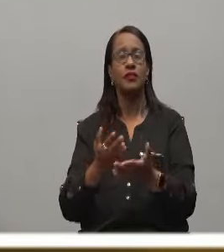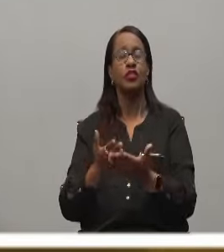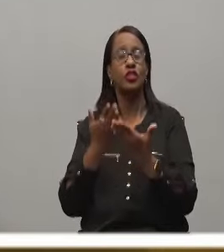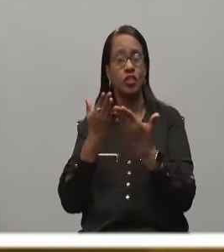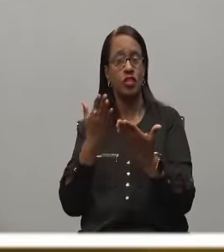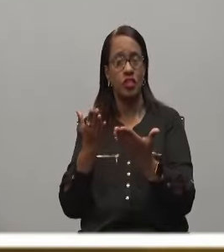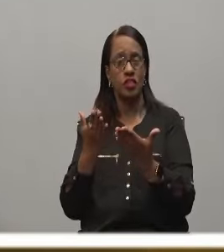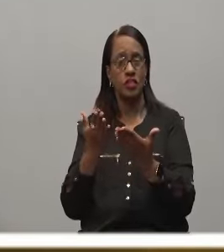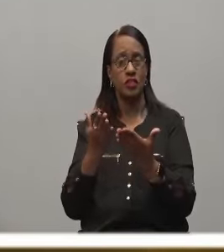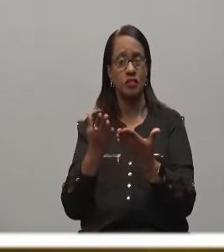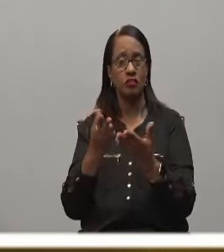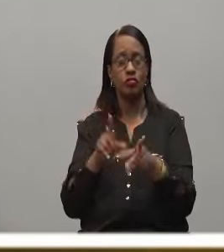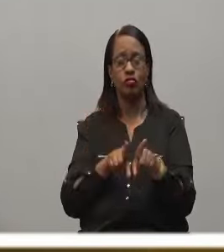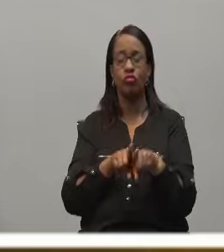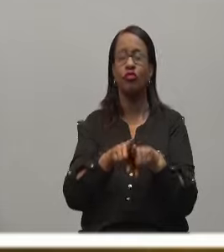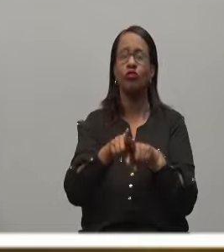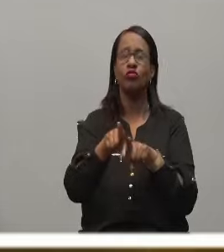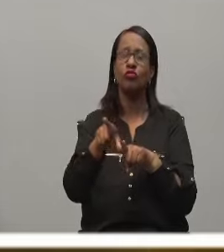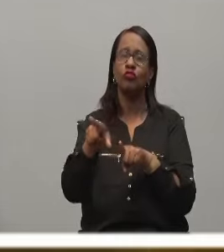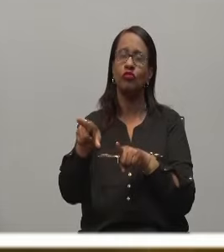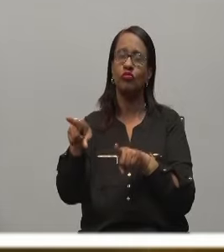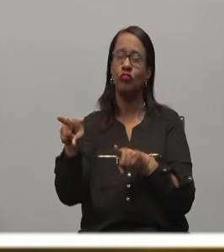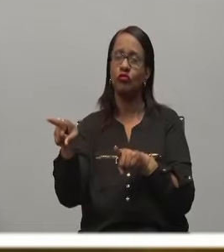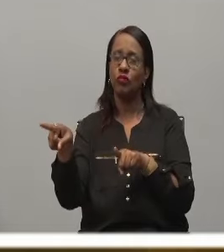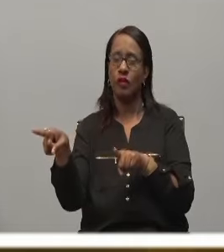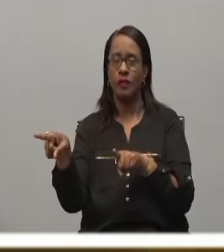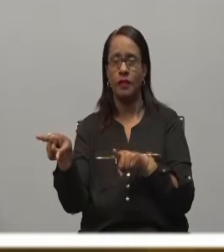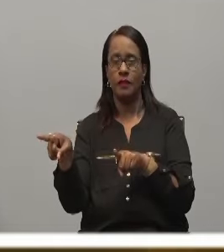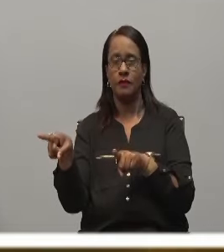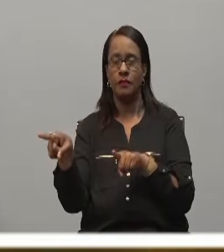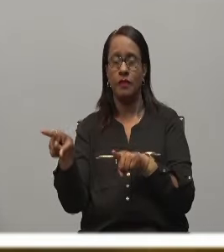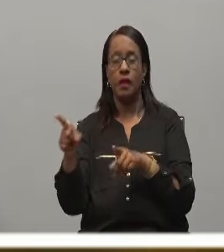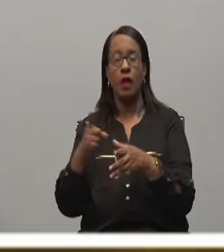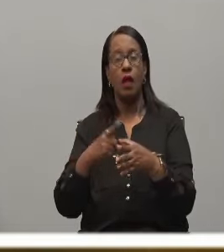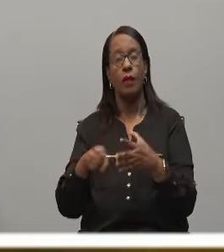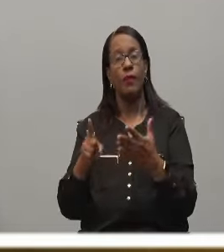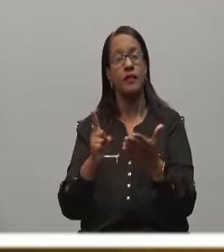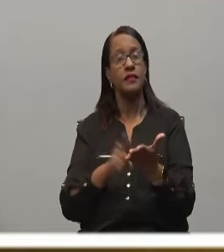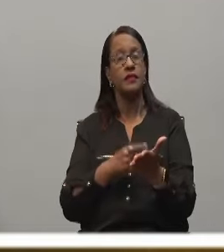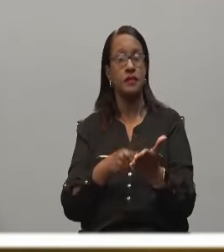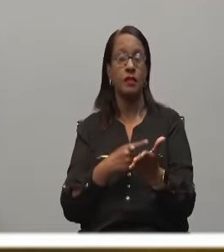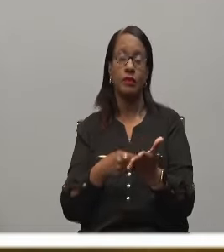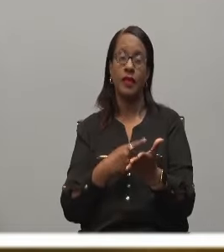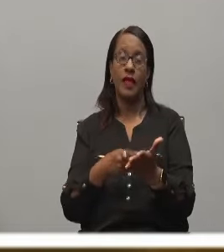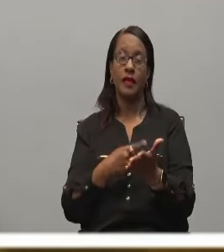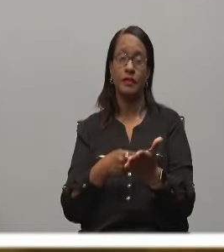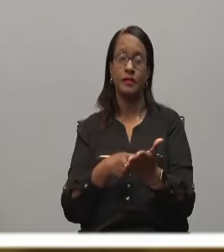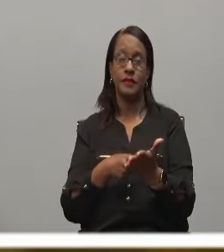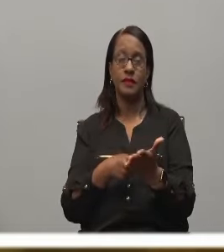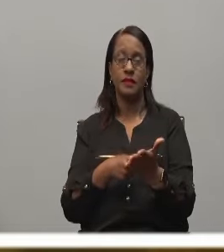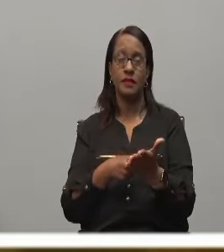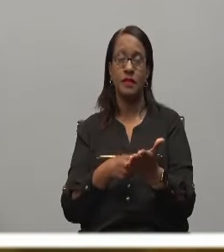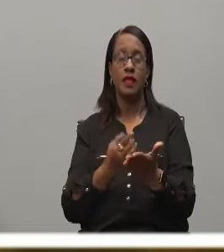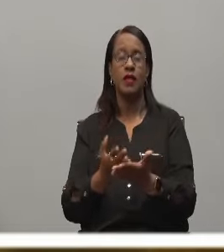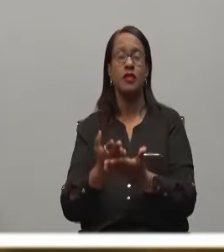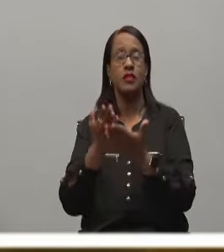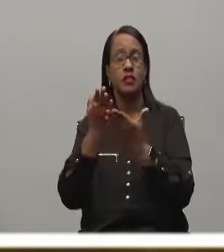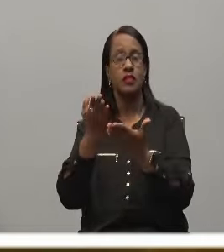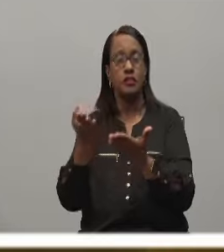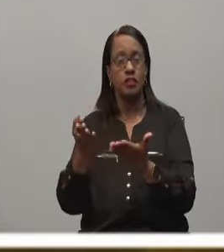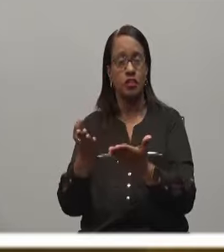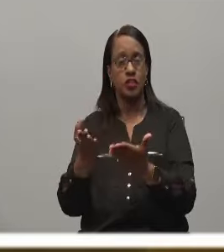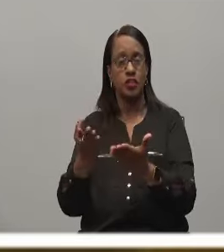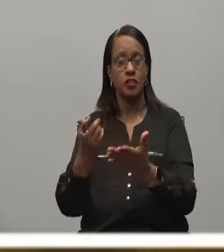general purpose or direction of our life. But sometimes the suggestions, the delights, and the acceptance of the